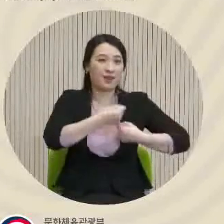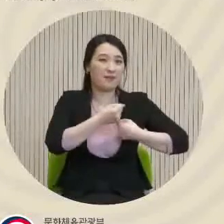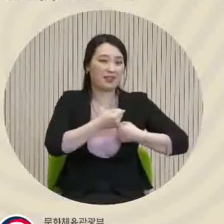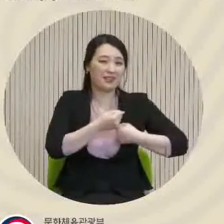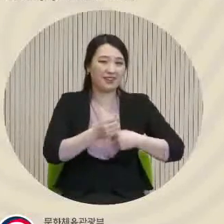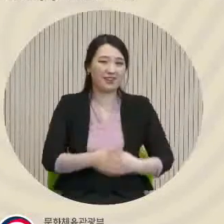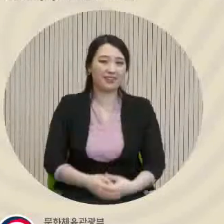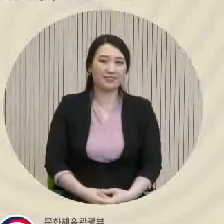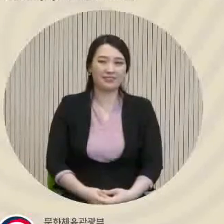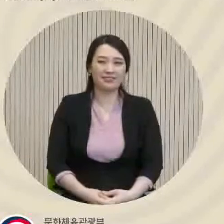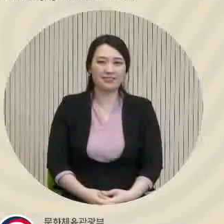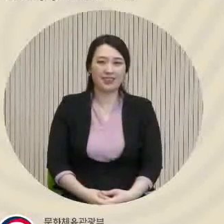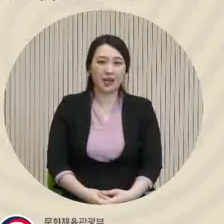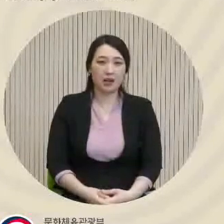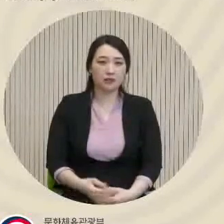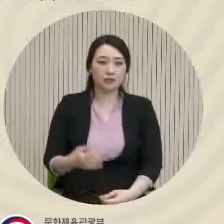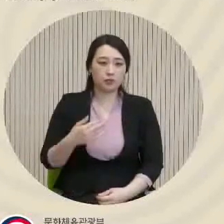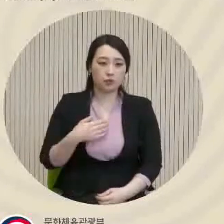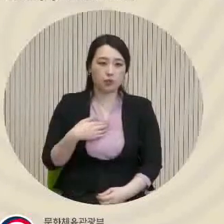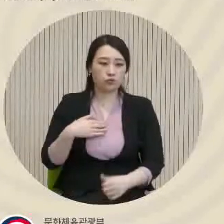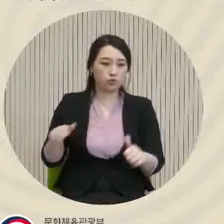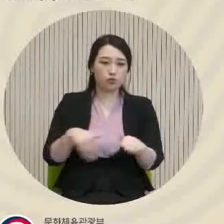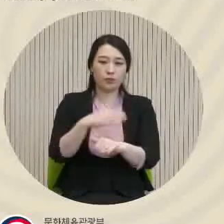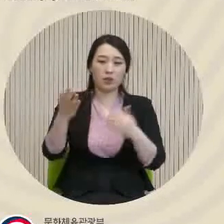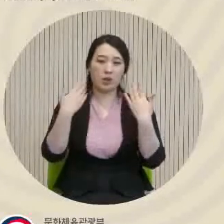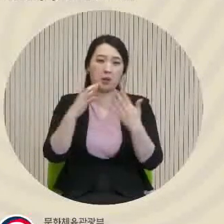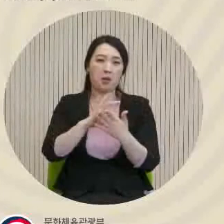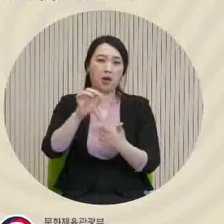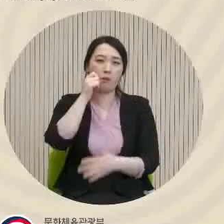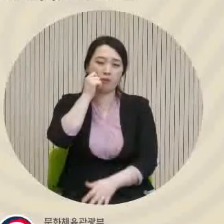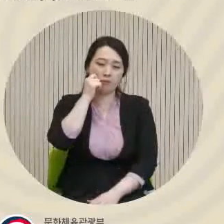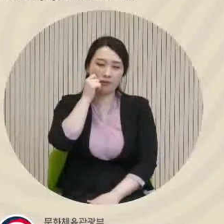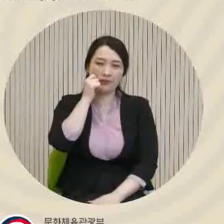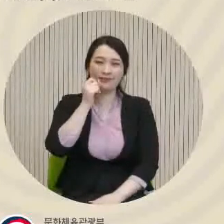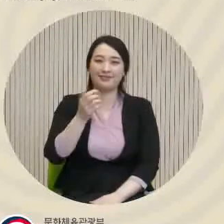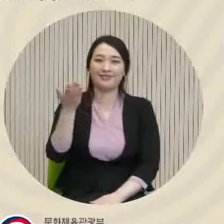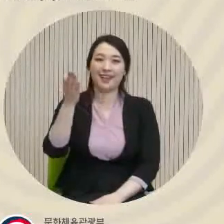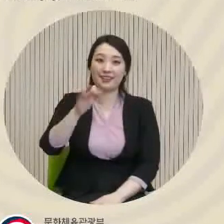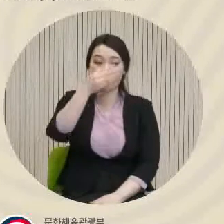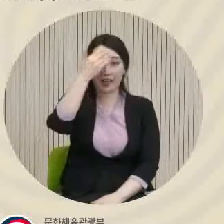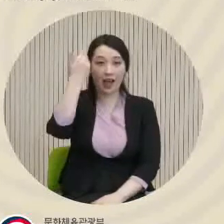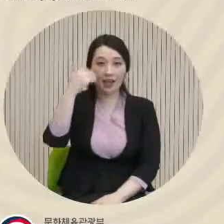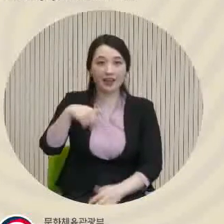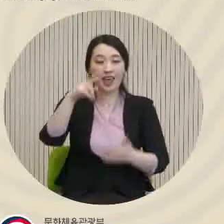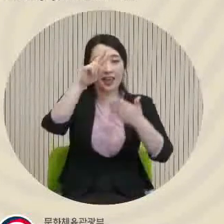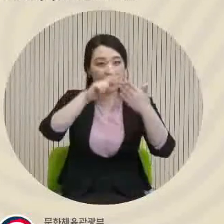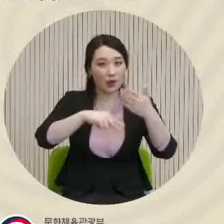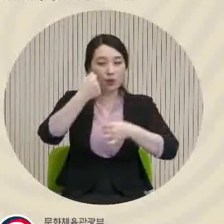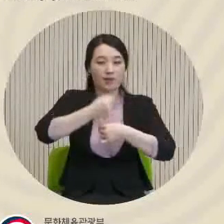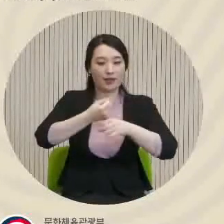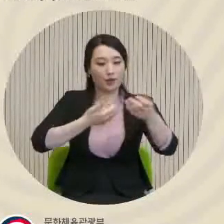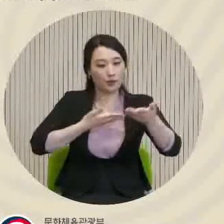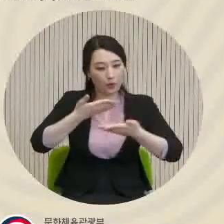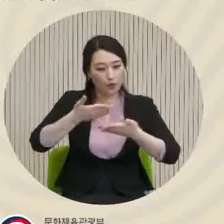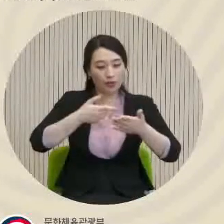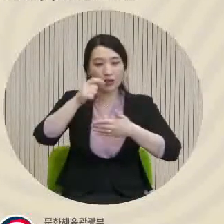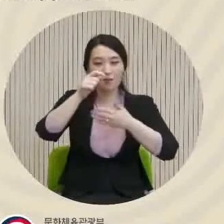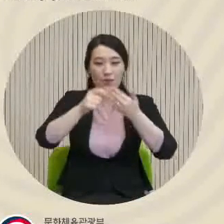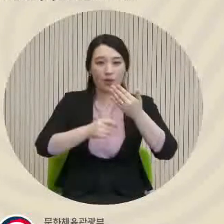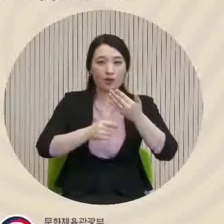what we have prepared. But they were not used by the elementary